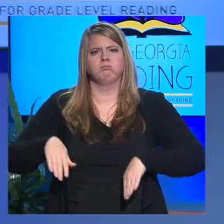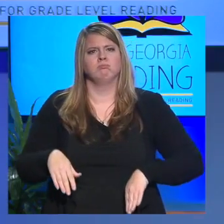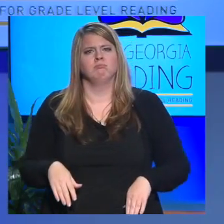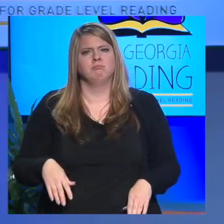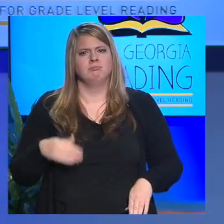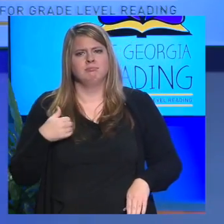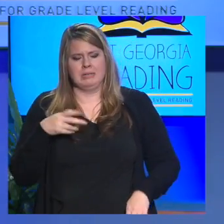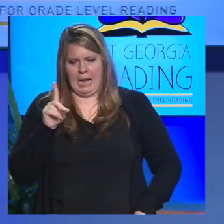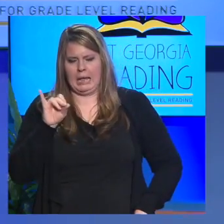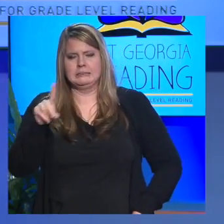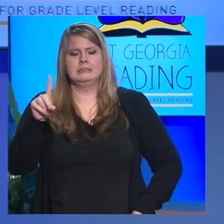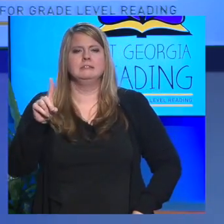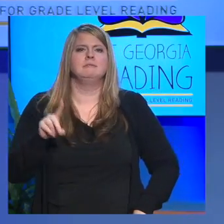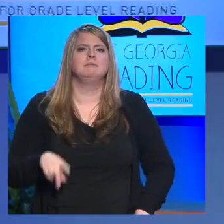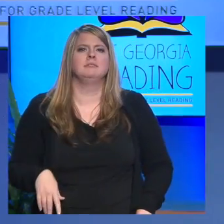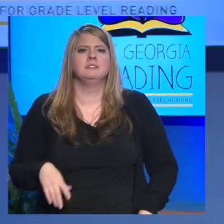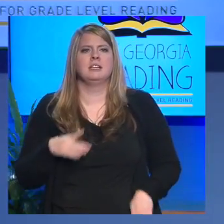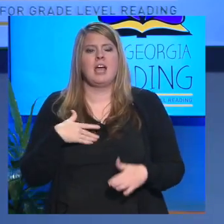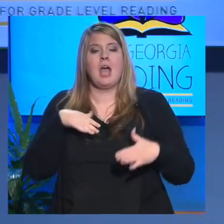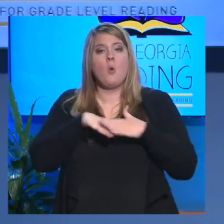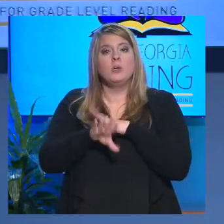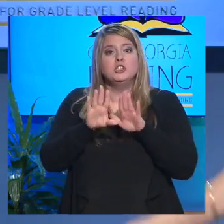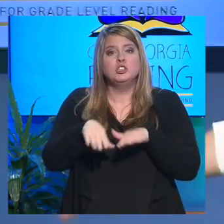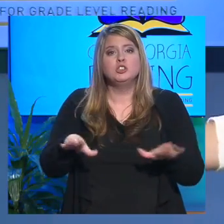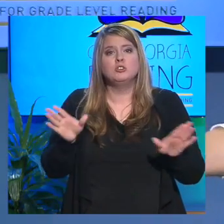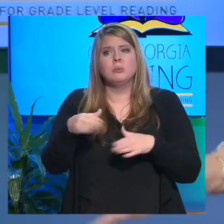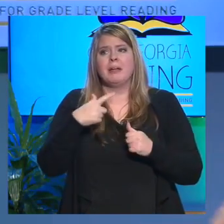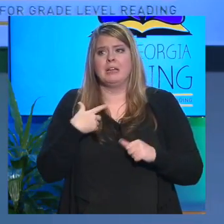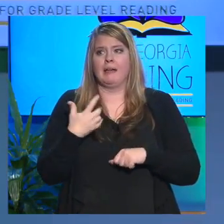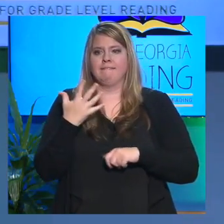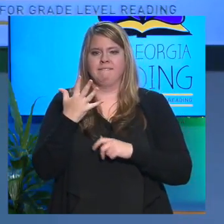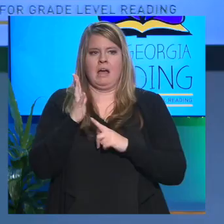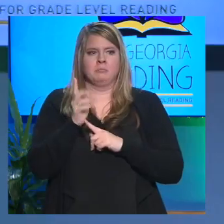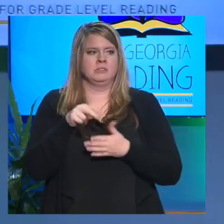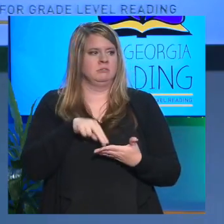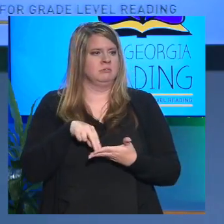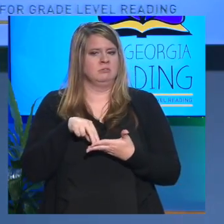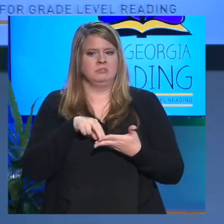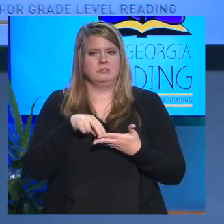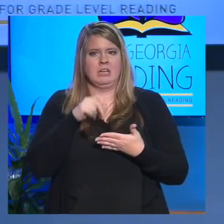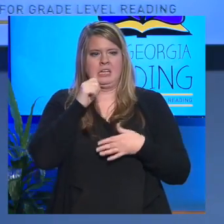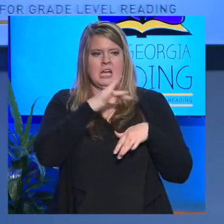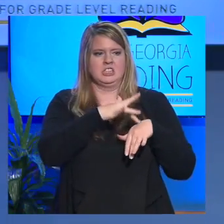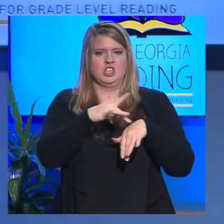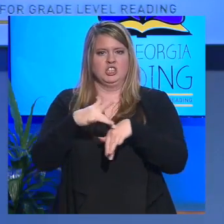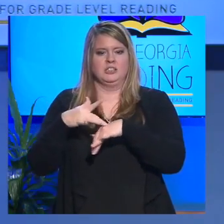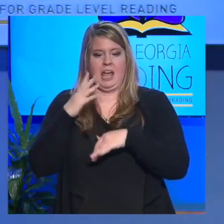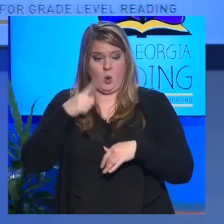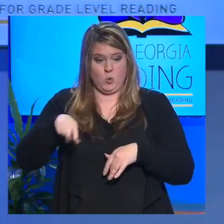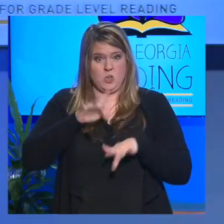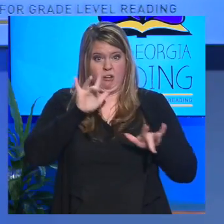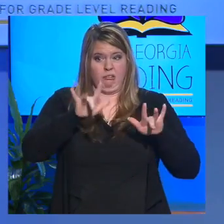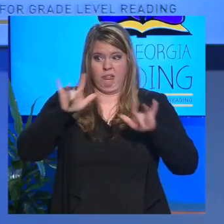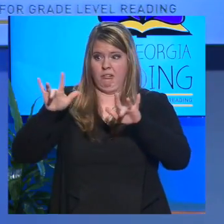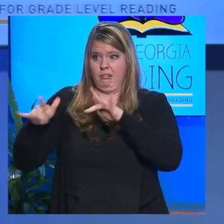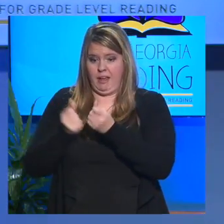And I did. And I went in the children's room, and I wasn't in there 5 minutes before I started touching stuff. You know how you guys are touchy, pokey, pokey, touchy.